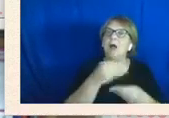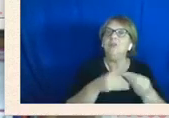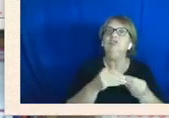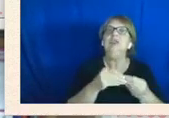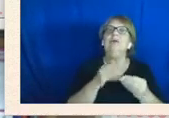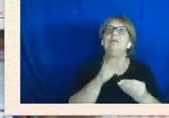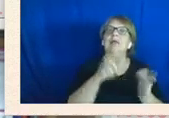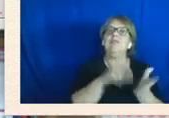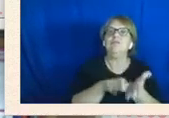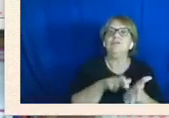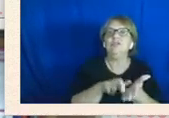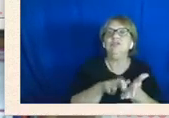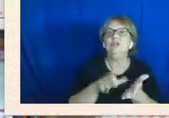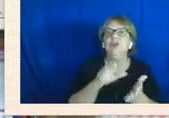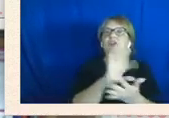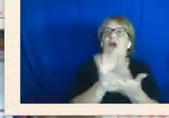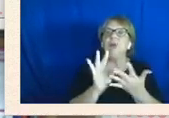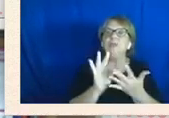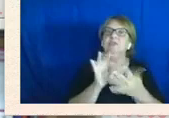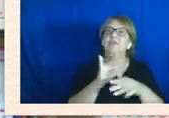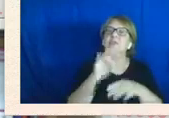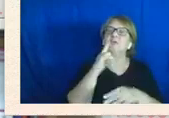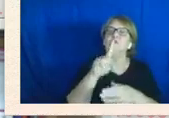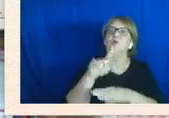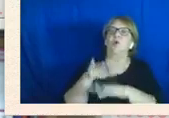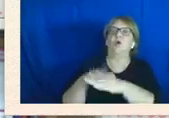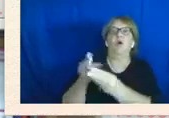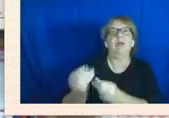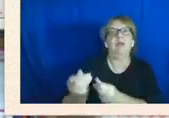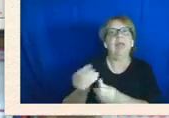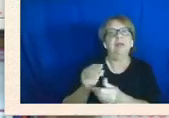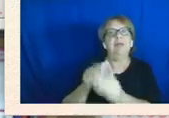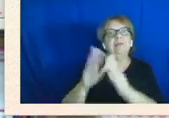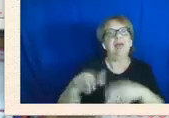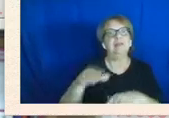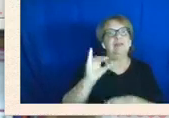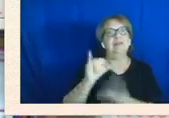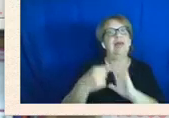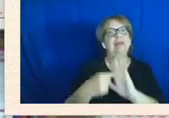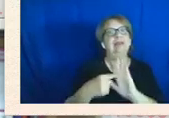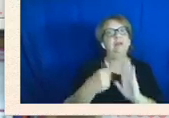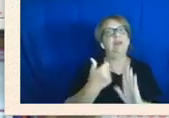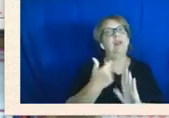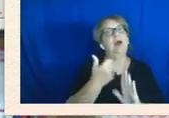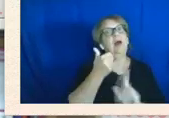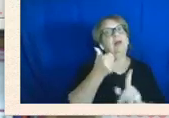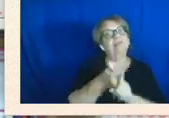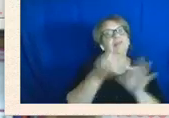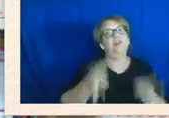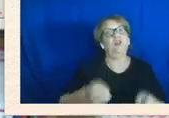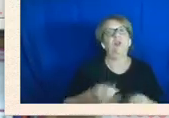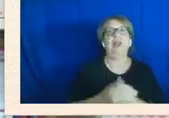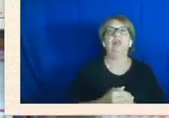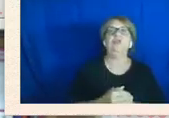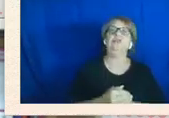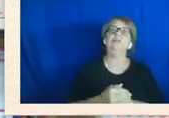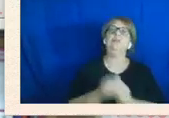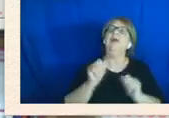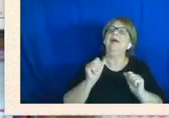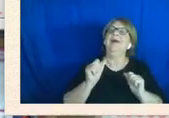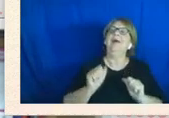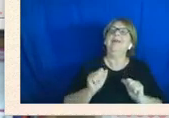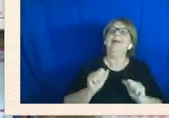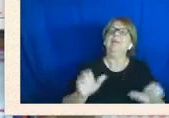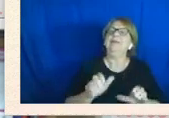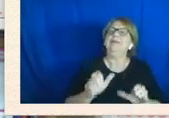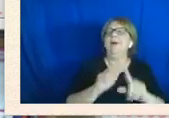available on-campus housing. Is this an example of self-determination? So these could be performed in various ways in order to give that